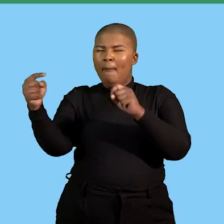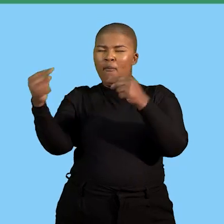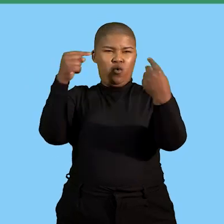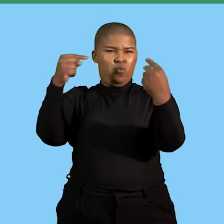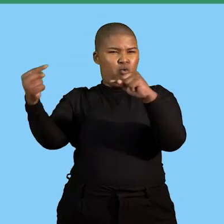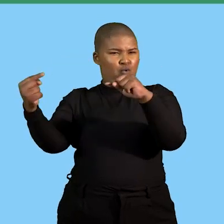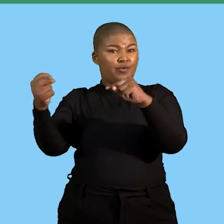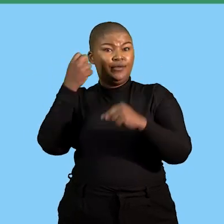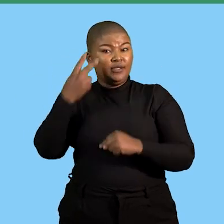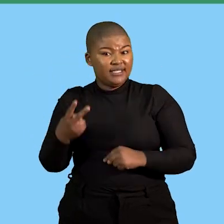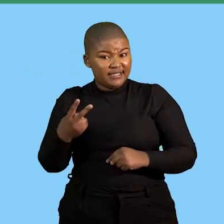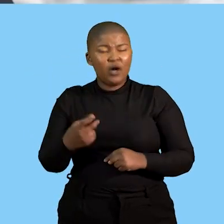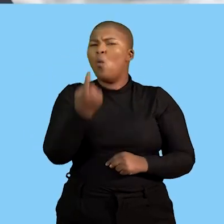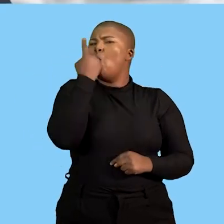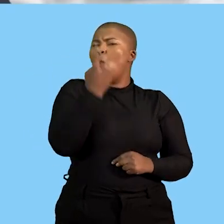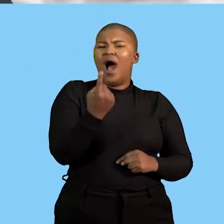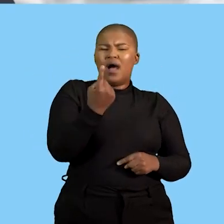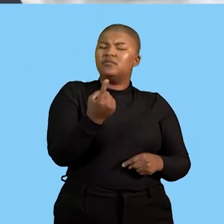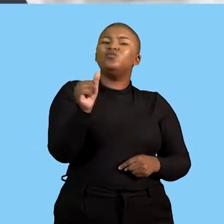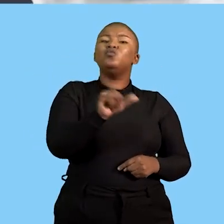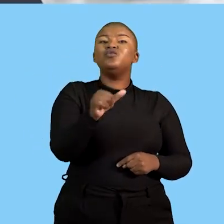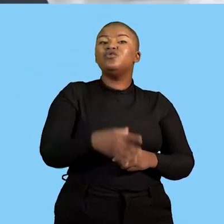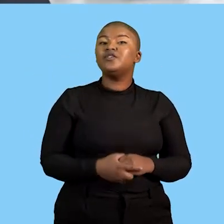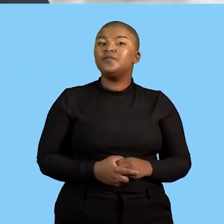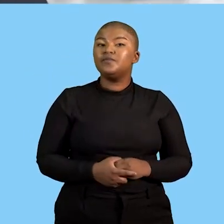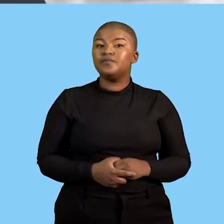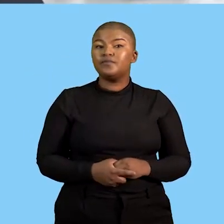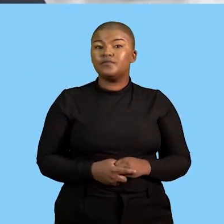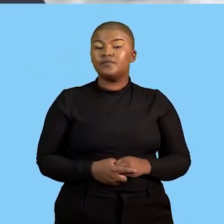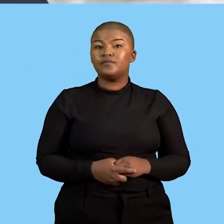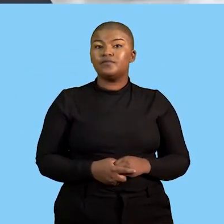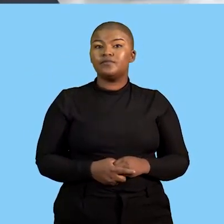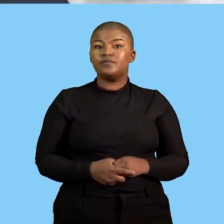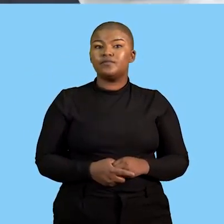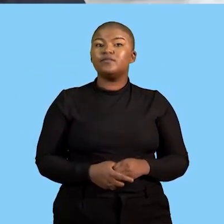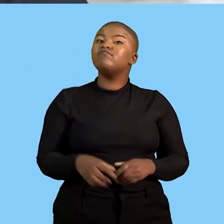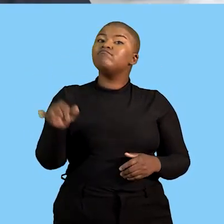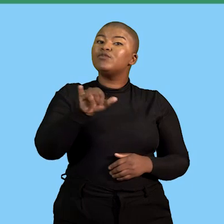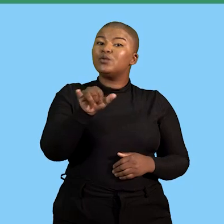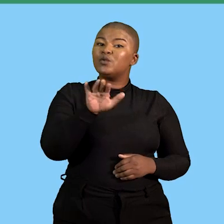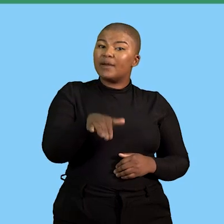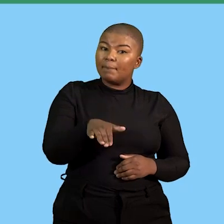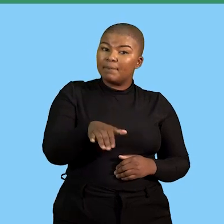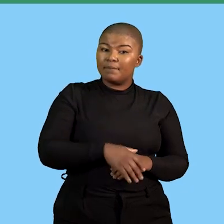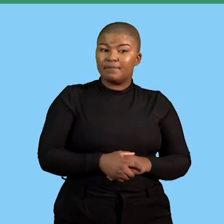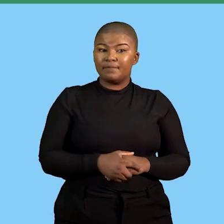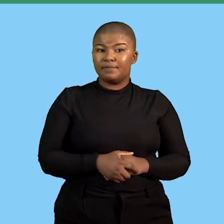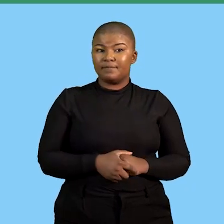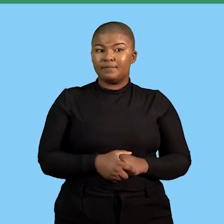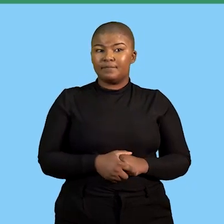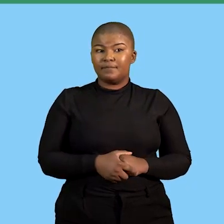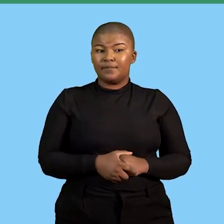talks about confrontation between team members. So that stage becomes the stage we